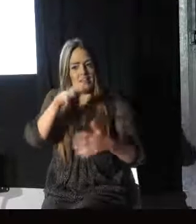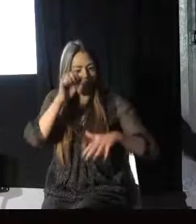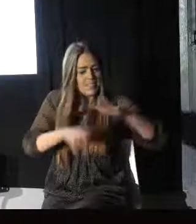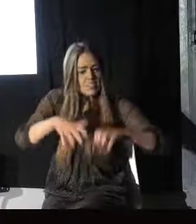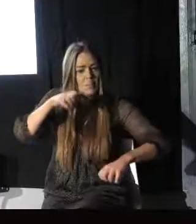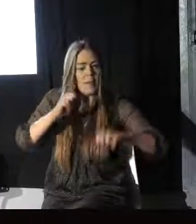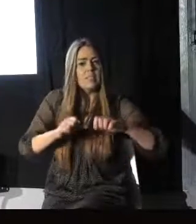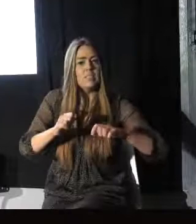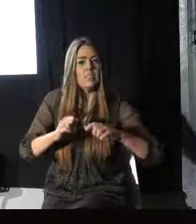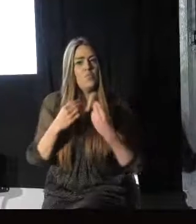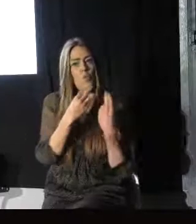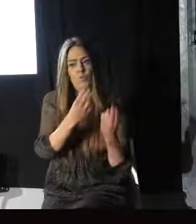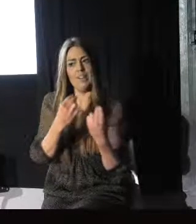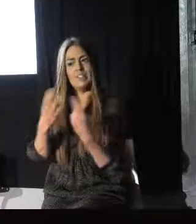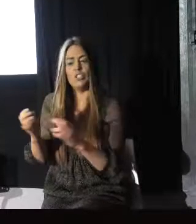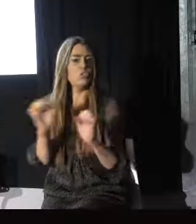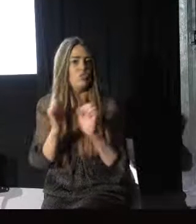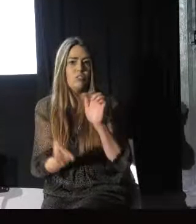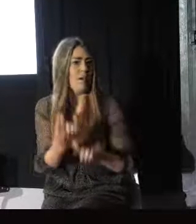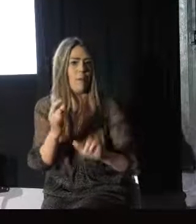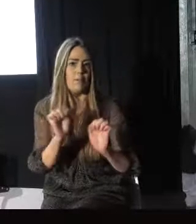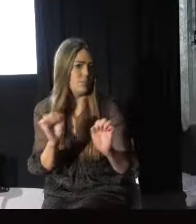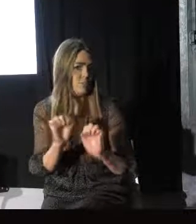has yet to begin in these institutions.